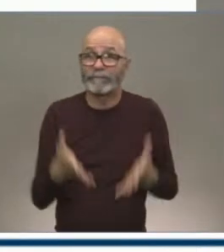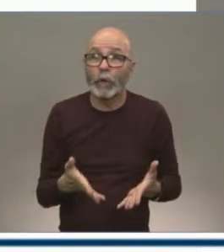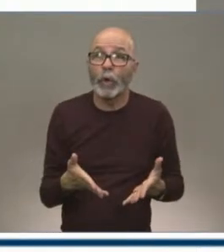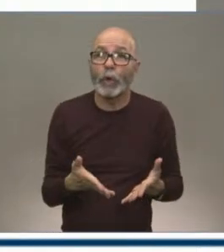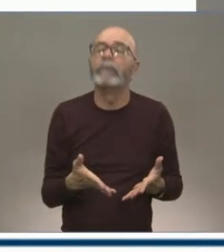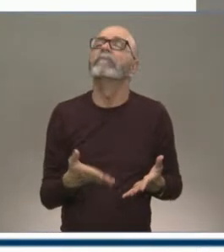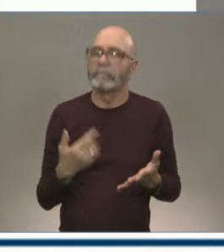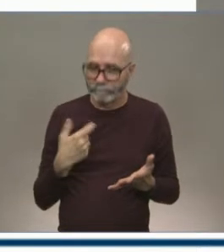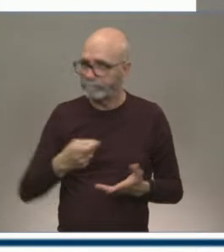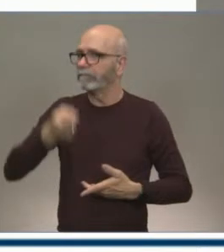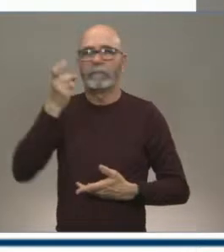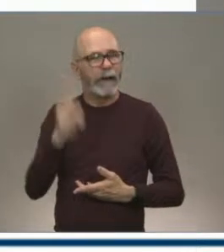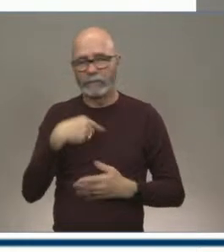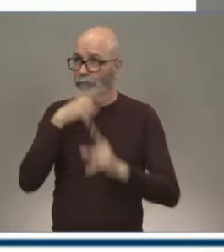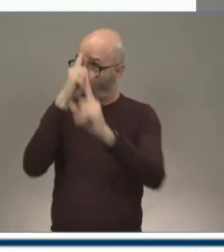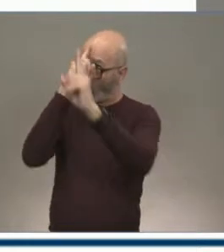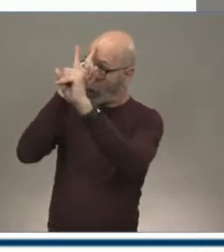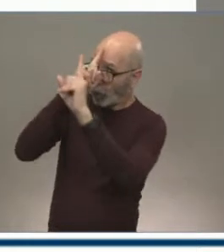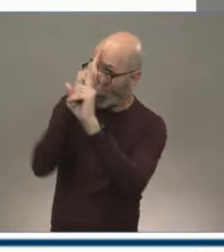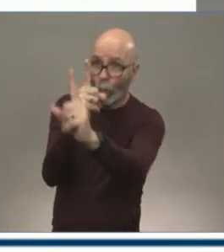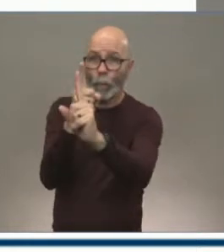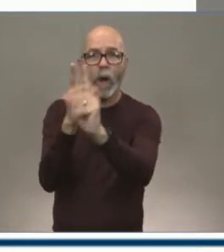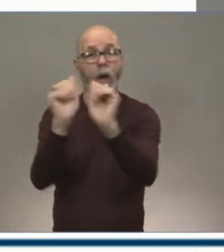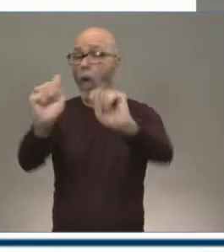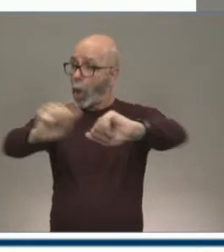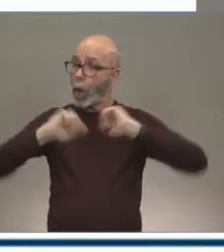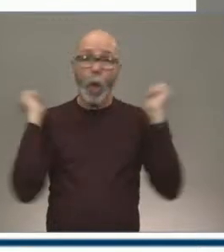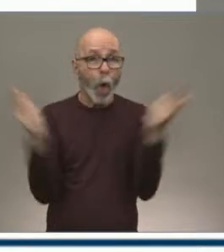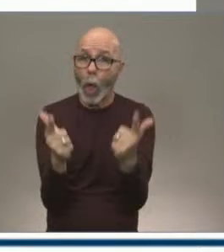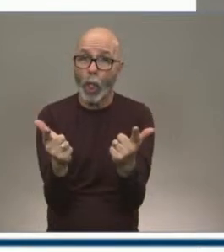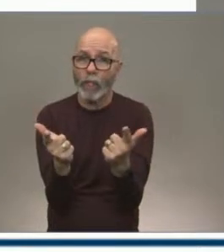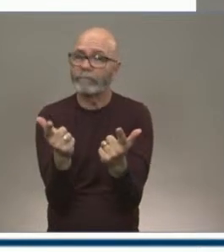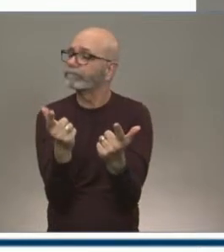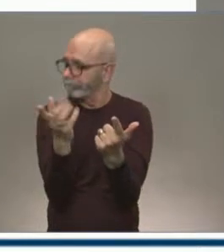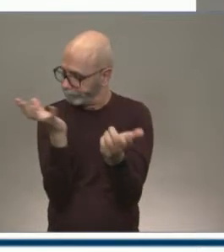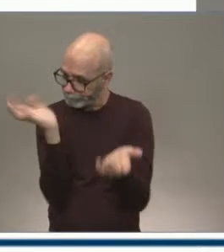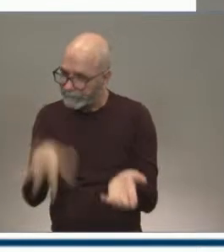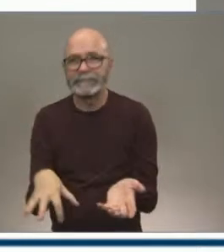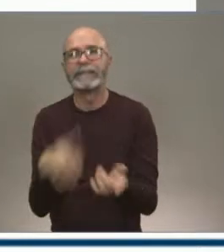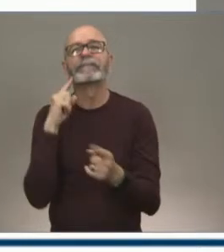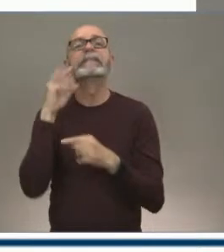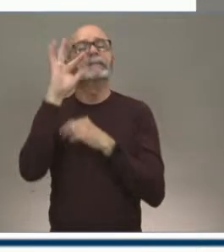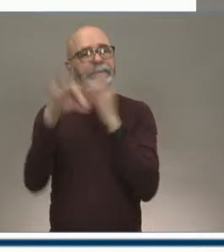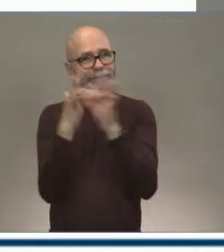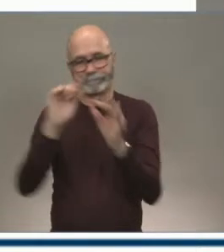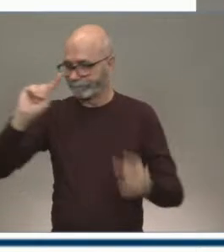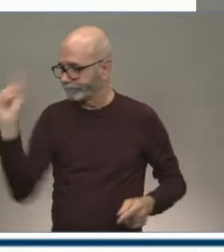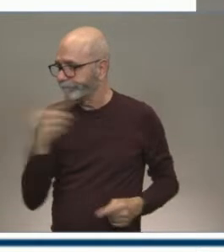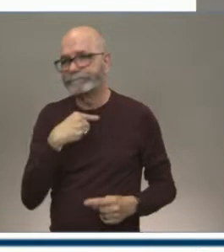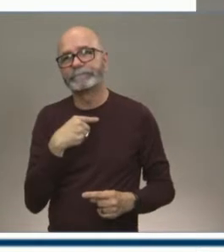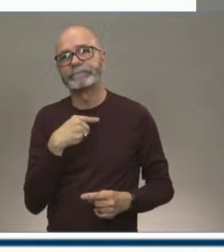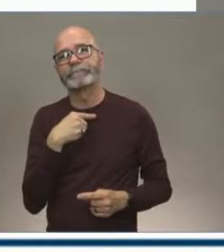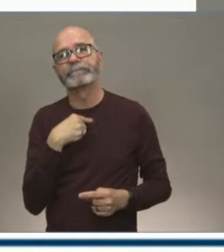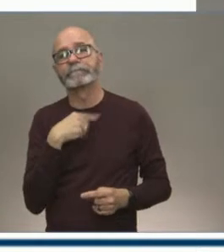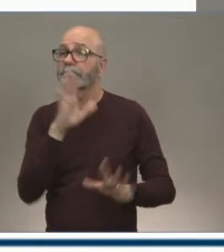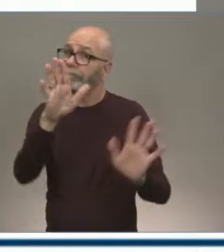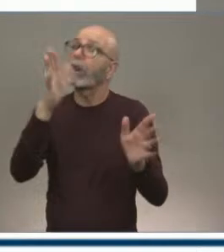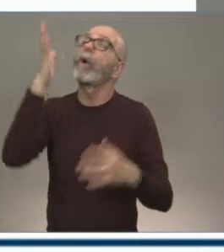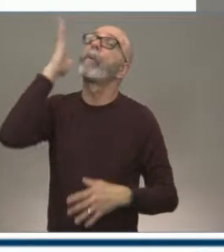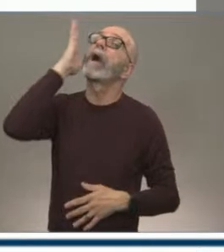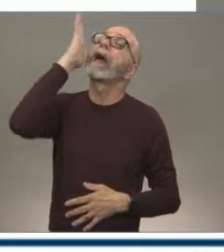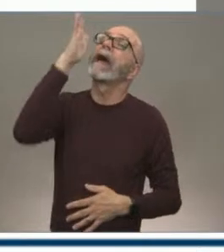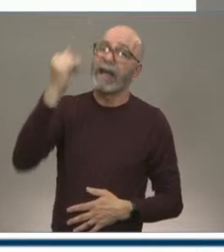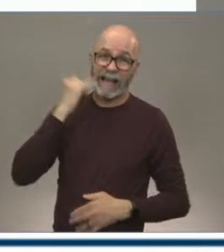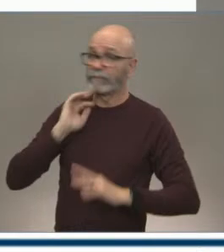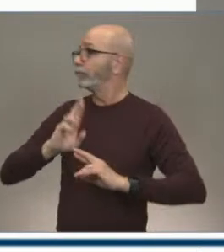make sure all truckers, long-distance truckers, have access to testing, and we will be looking to make that mandatory once we